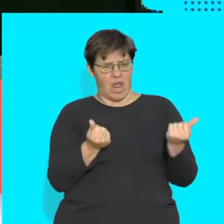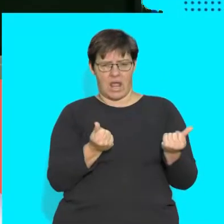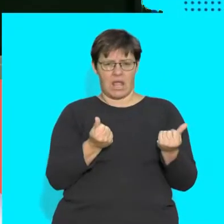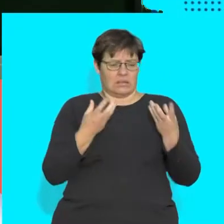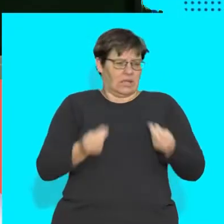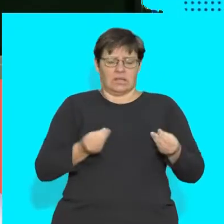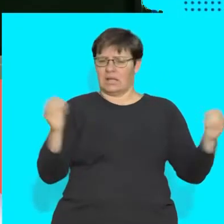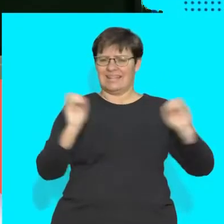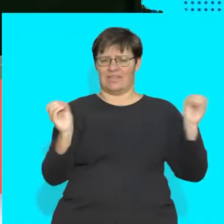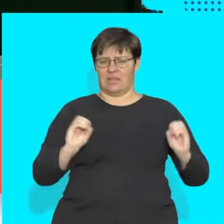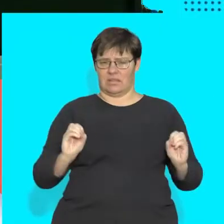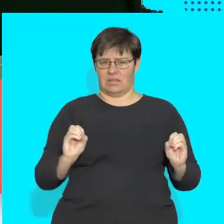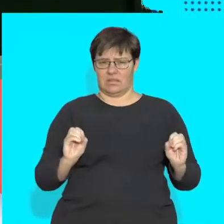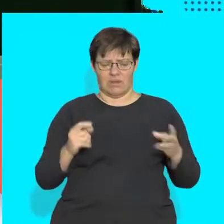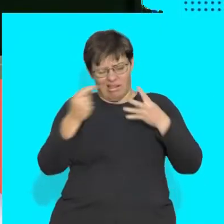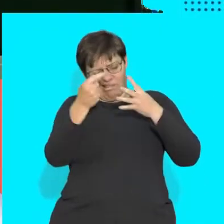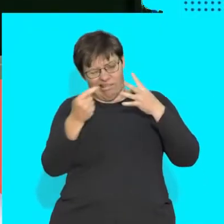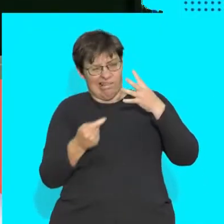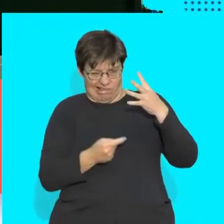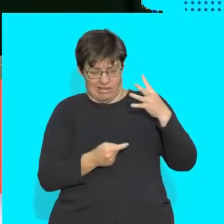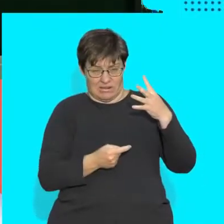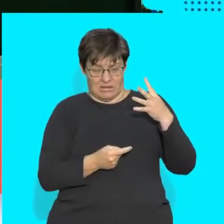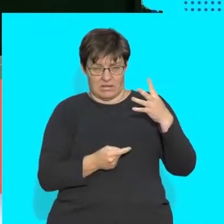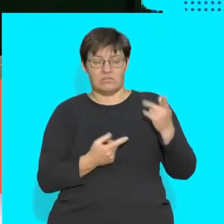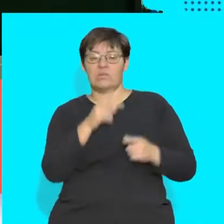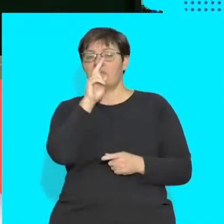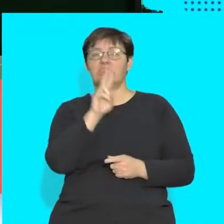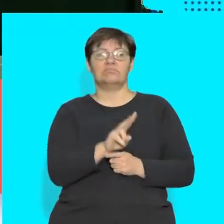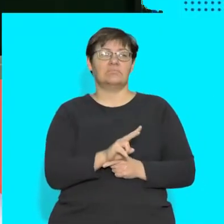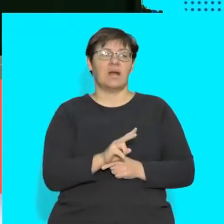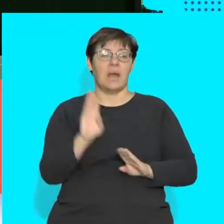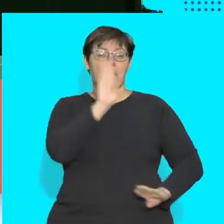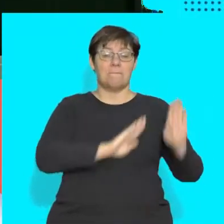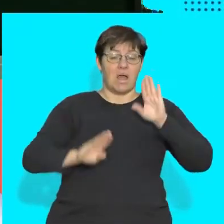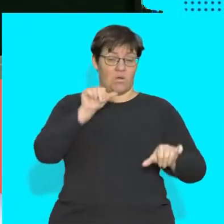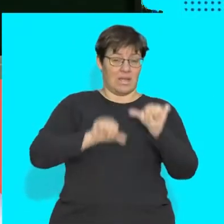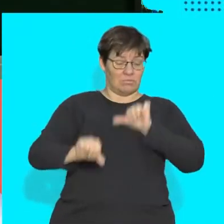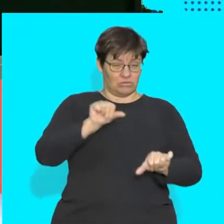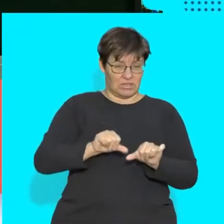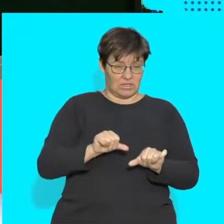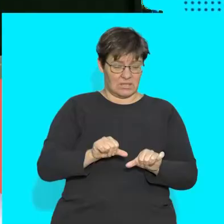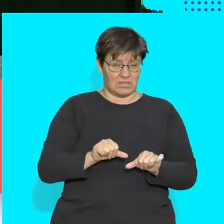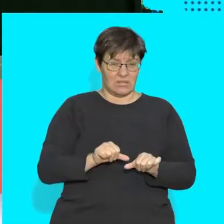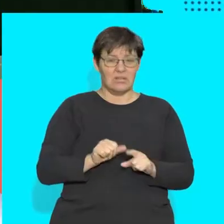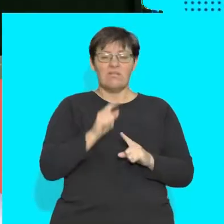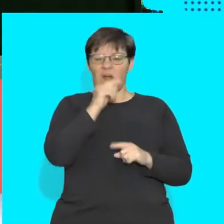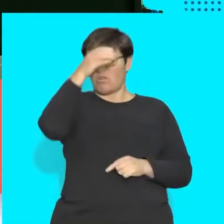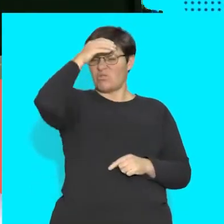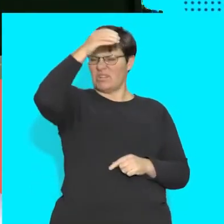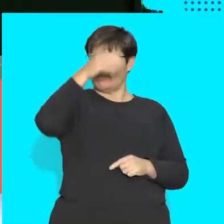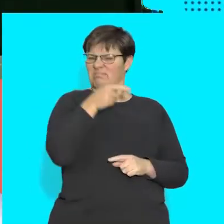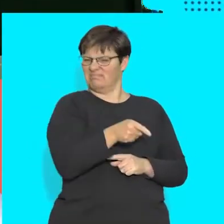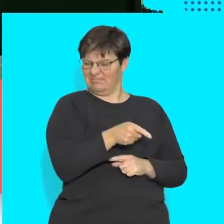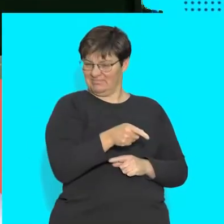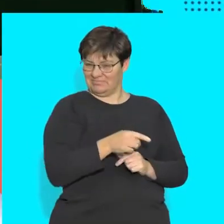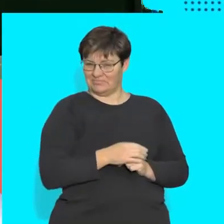it's a whole lot of things. So if we have a look at biochemistry, that we looked at the molecule, that whole concept of,